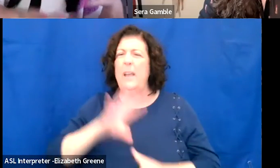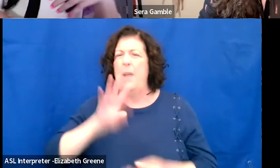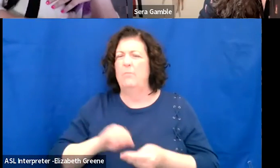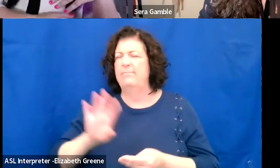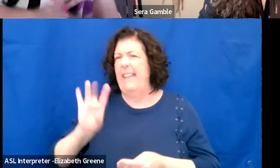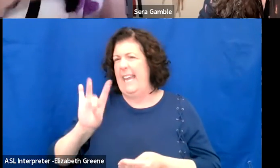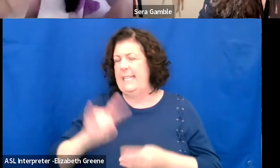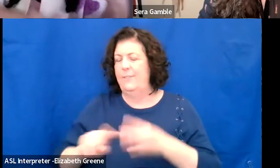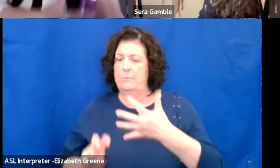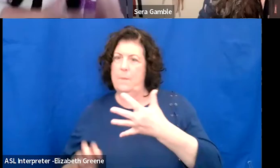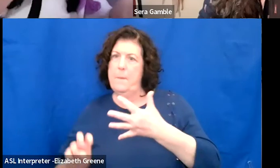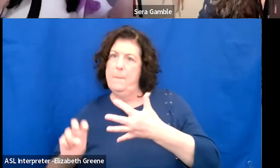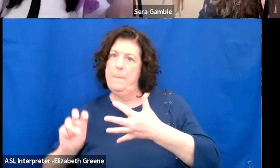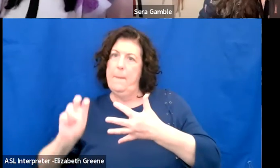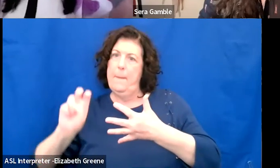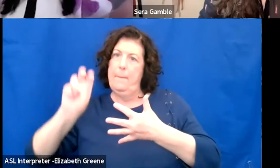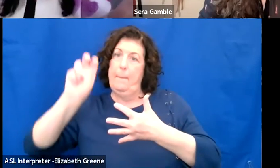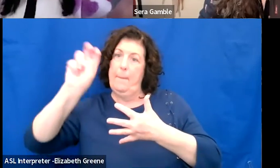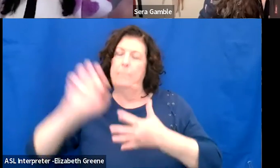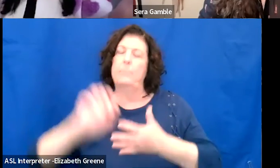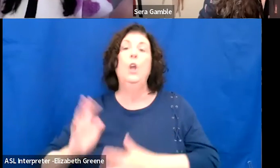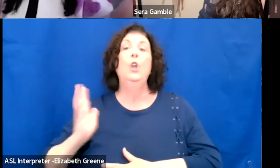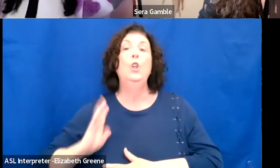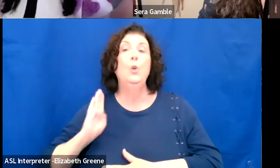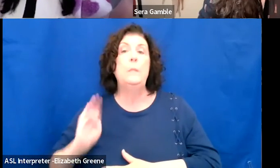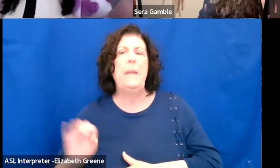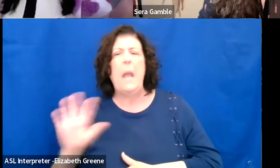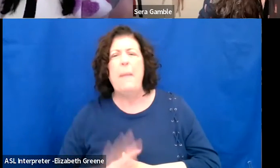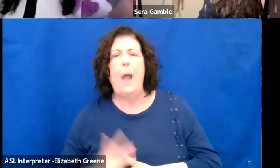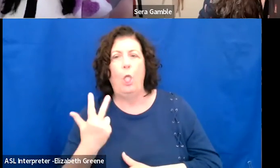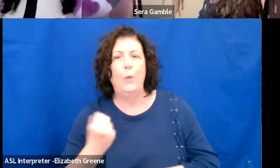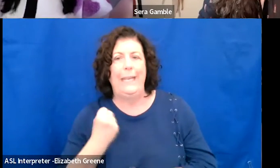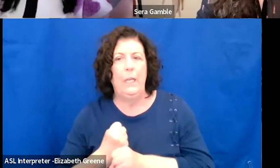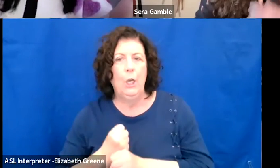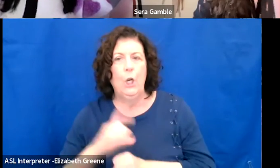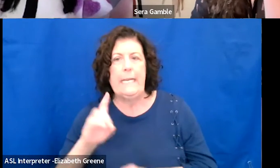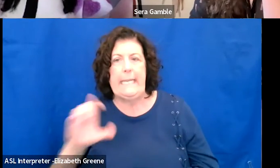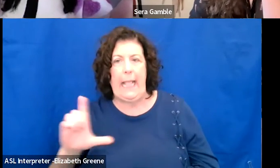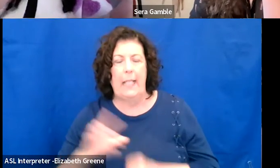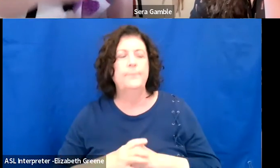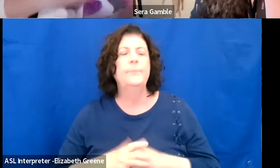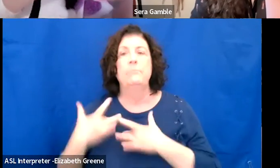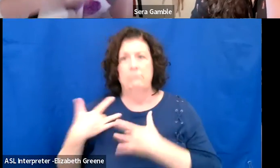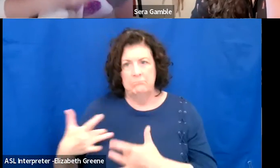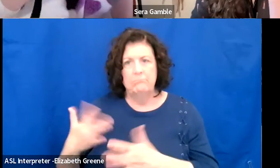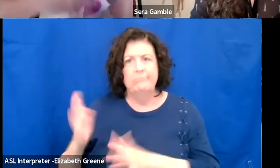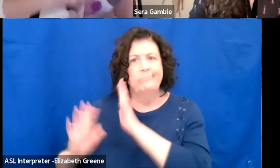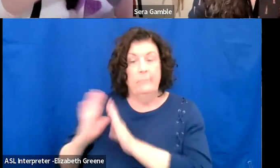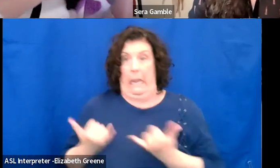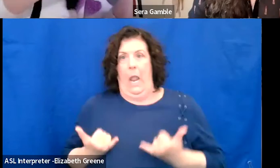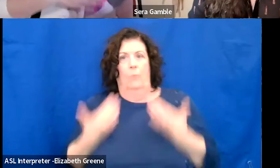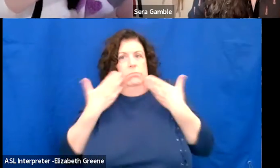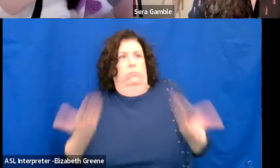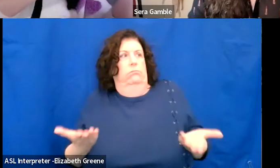beginning. And you have these, you know, it used to be 3-year deals. I don't know if it is that anymore, where it was, everything was